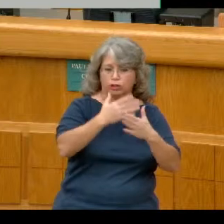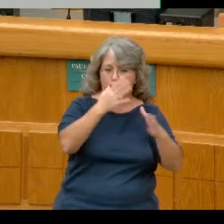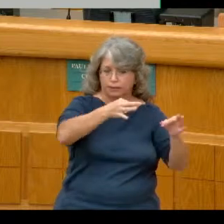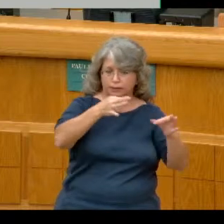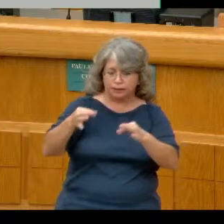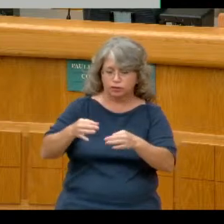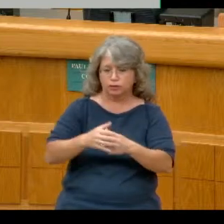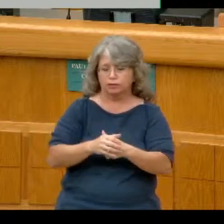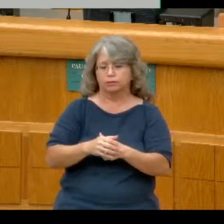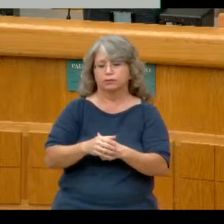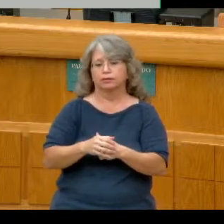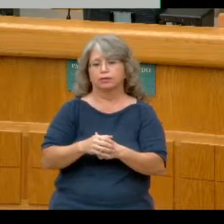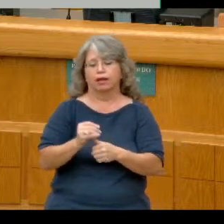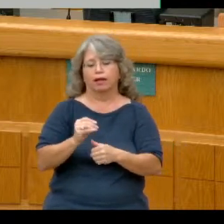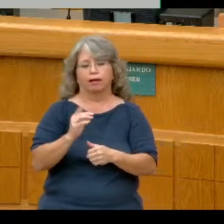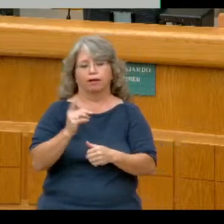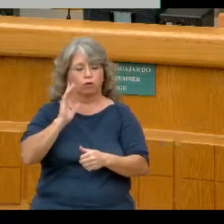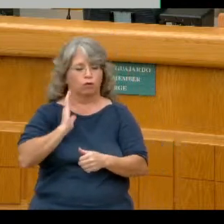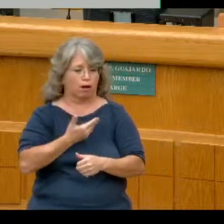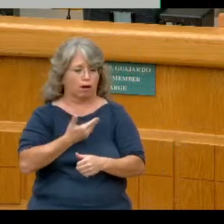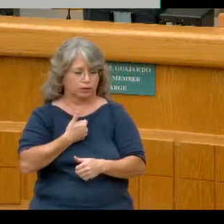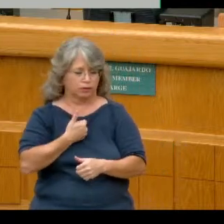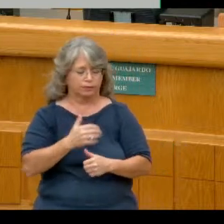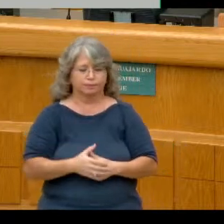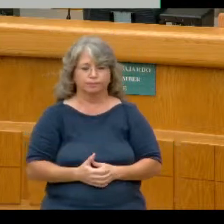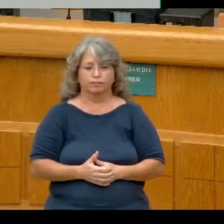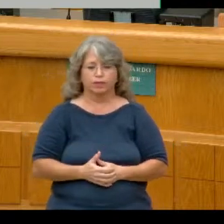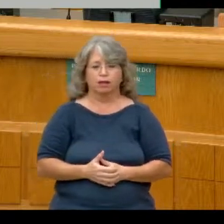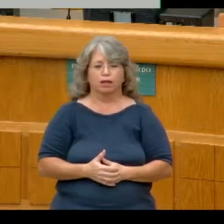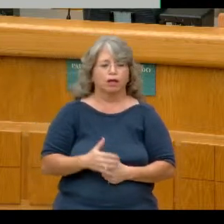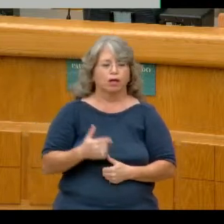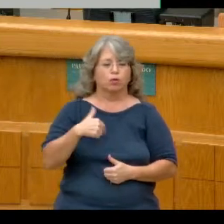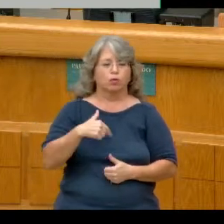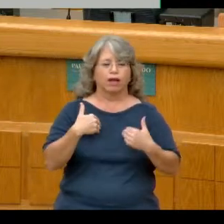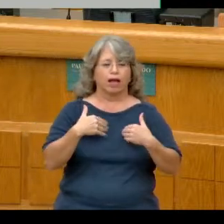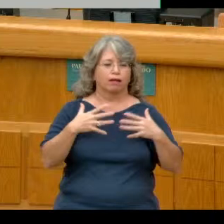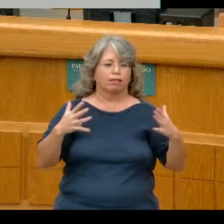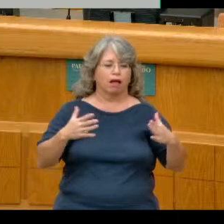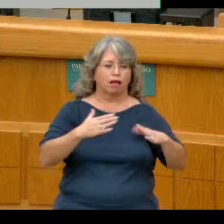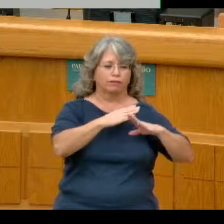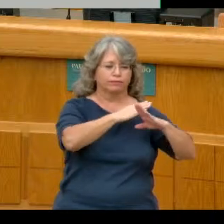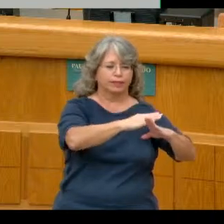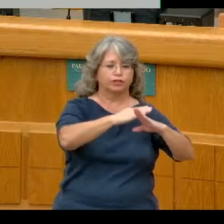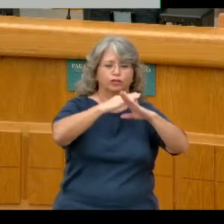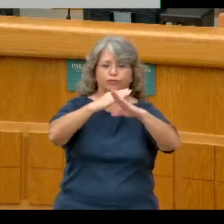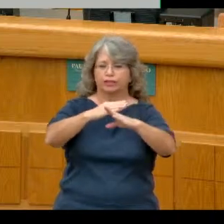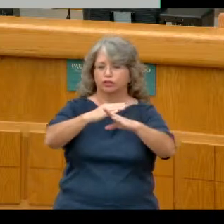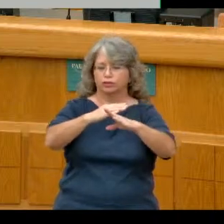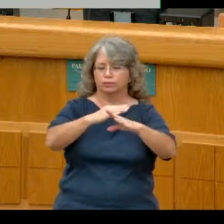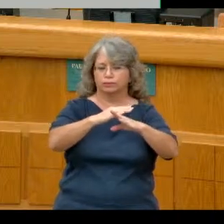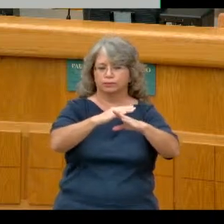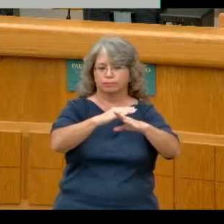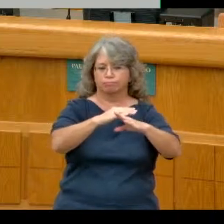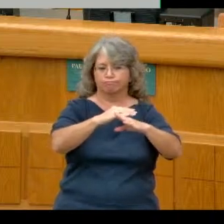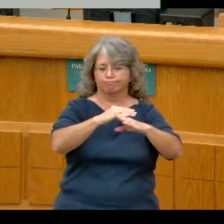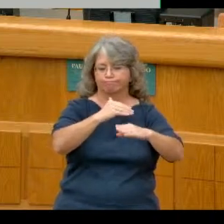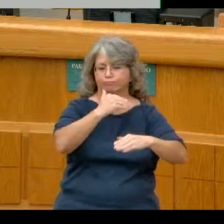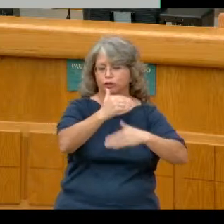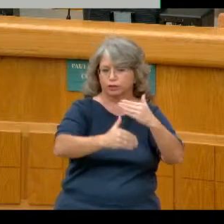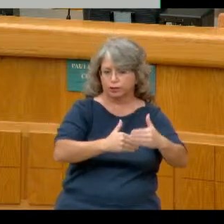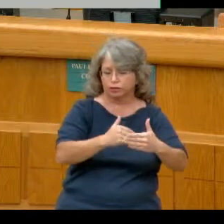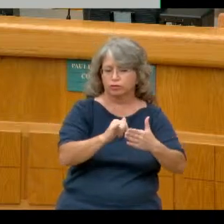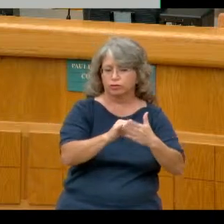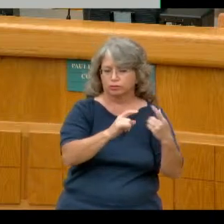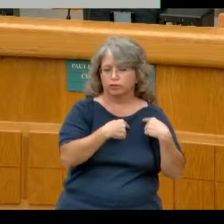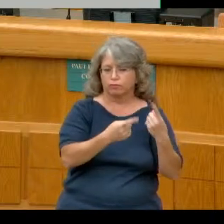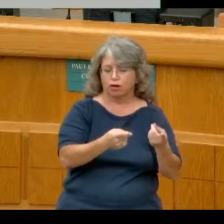lot of interventions that have occurred right now. You're encouraged to stay at home if you can. Wear face coverings and